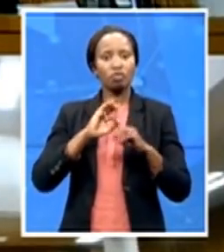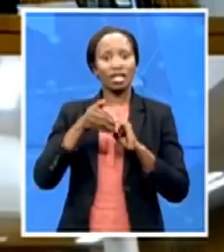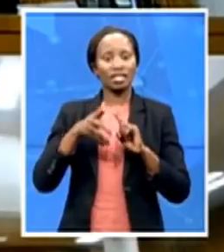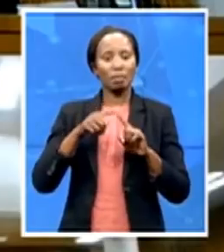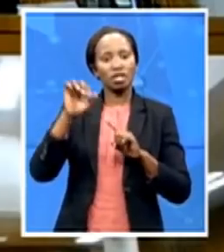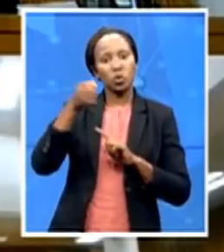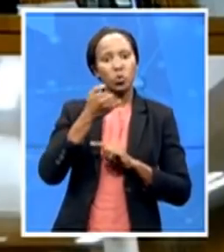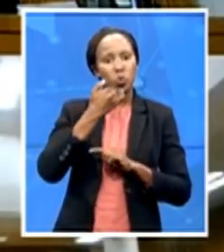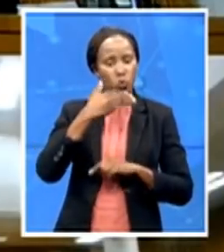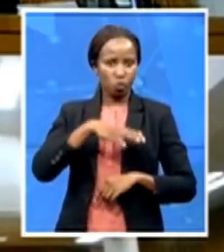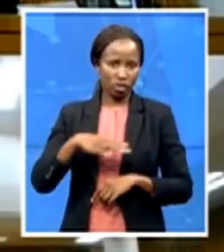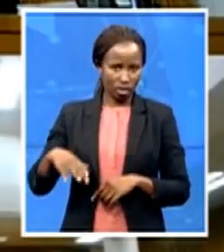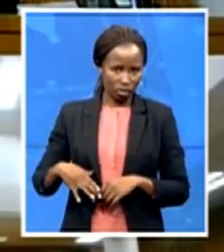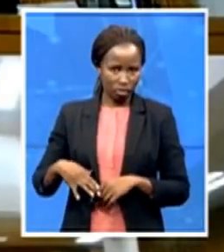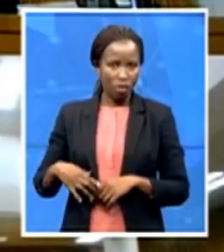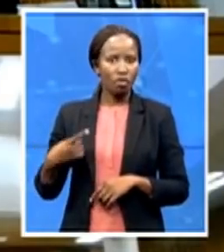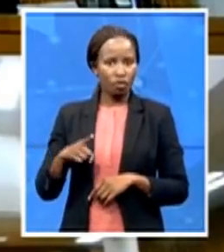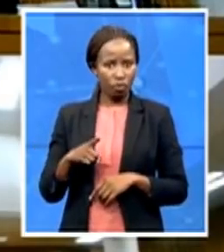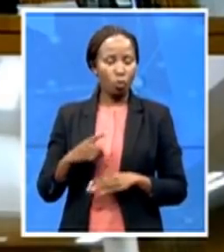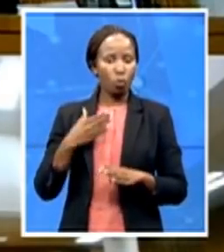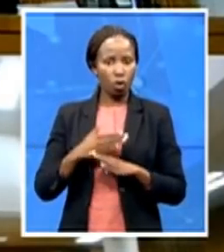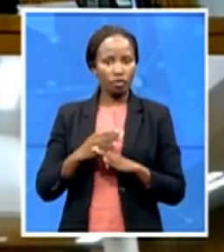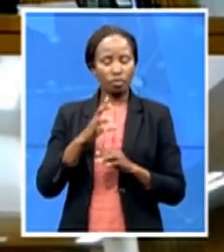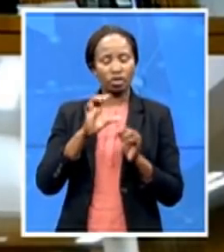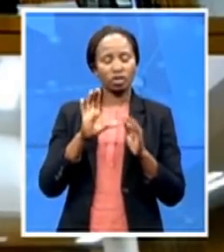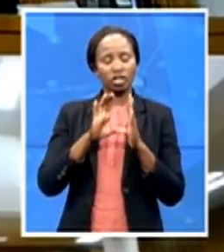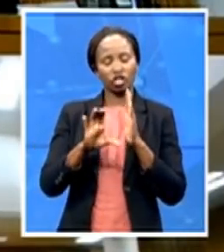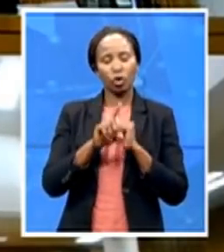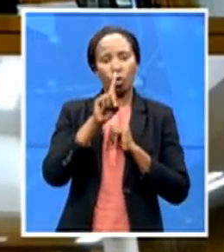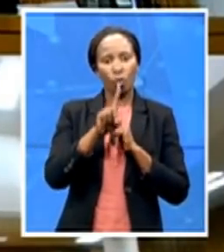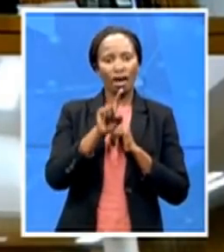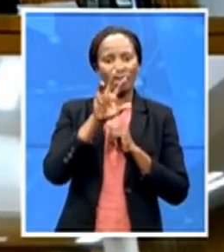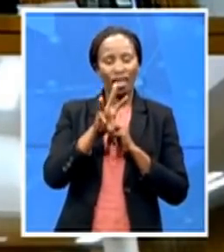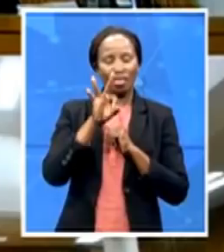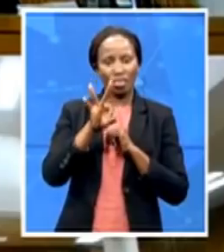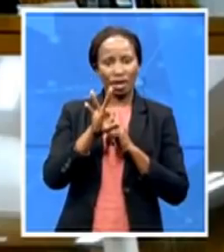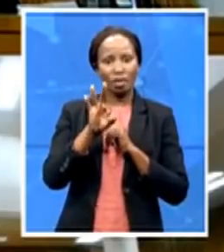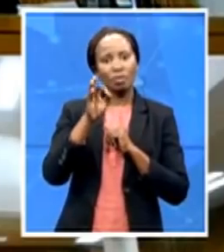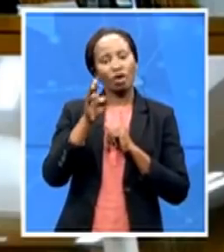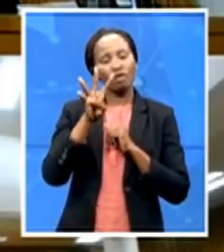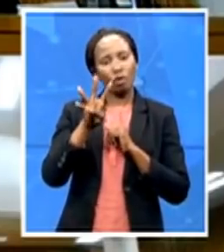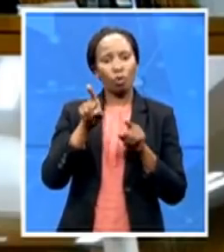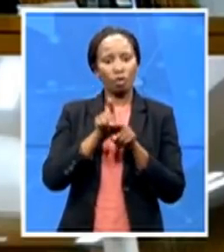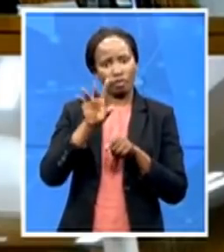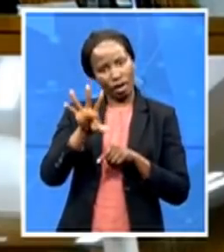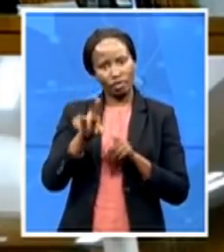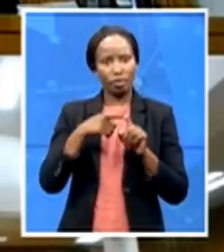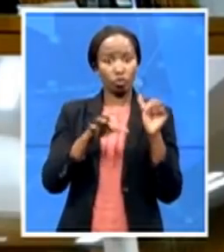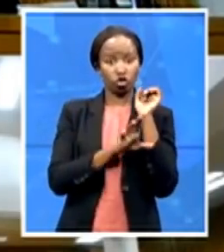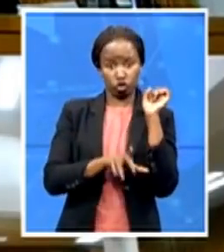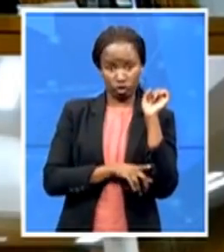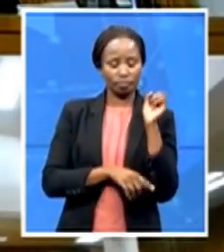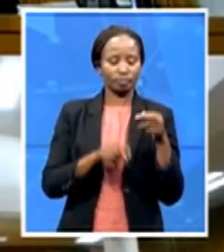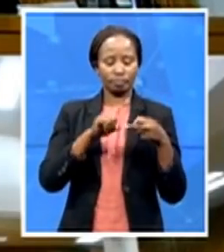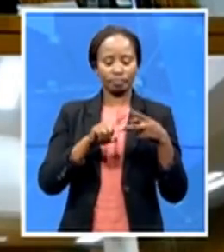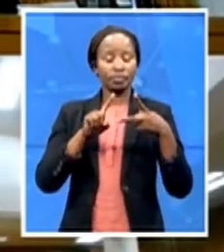terms of Section 193, 4 and 5 of the Constitution. Secondly, the Public Protector is accountable to the